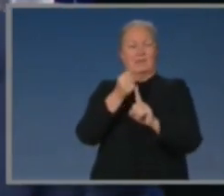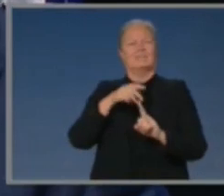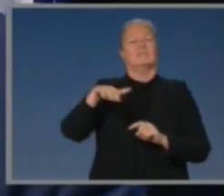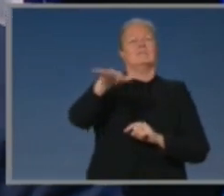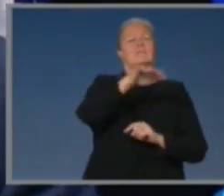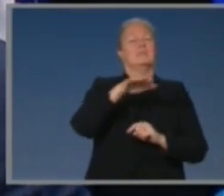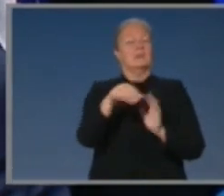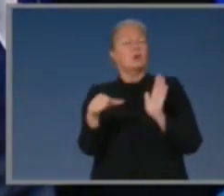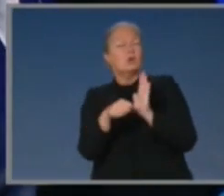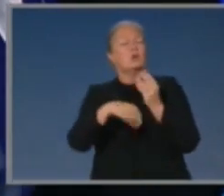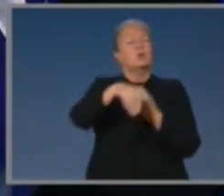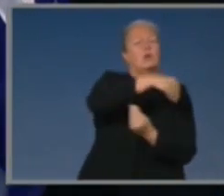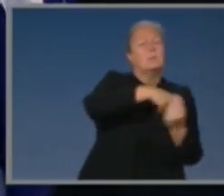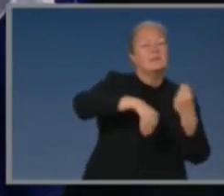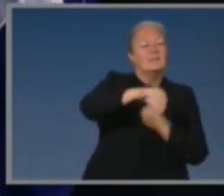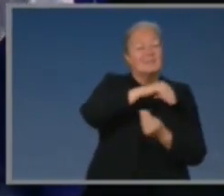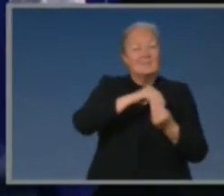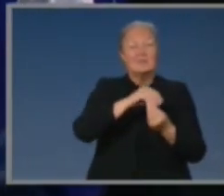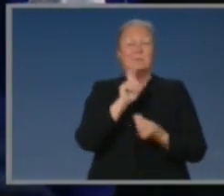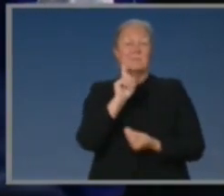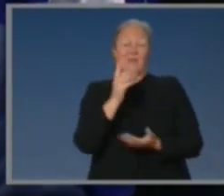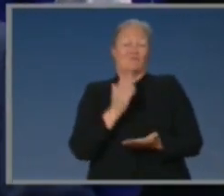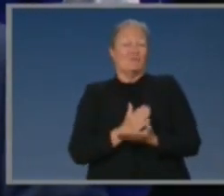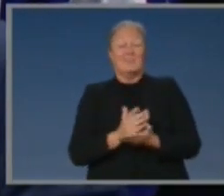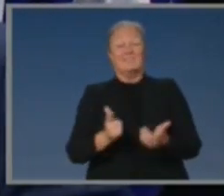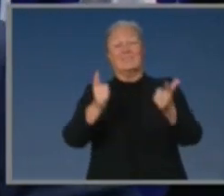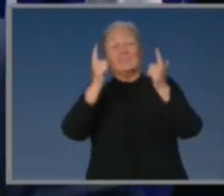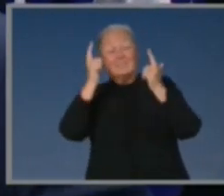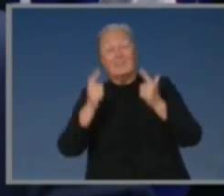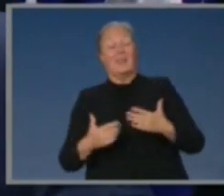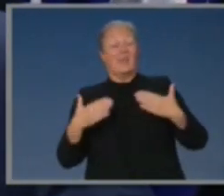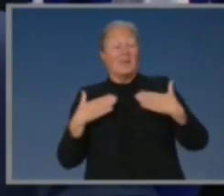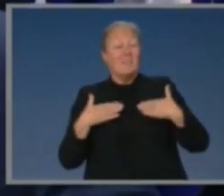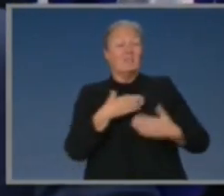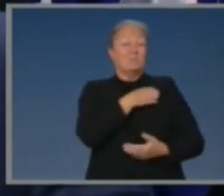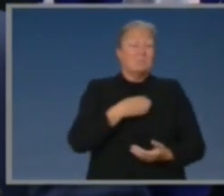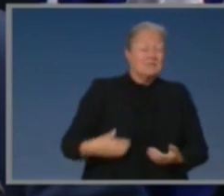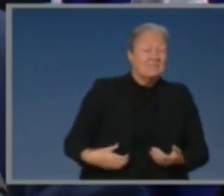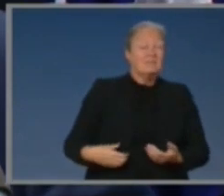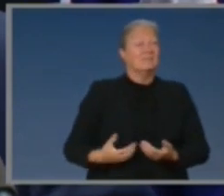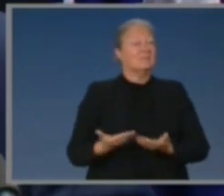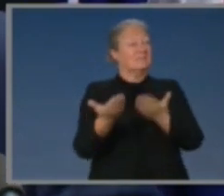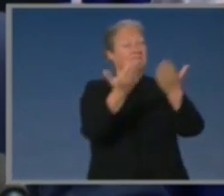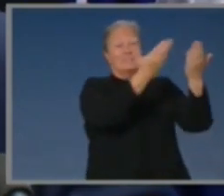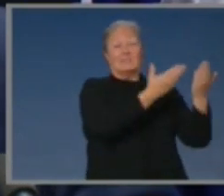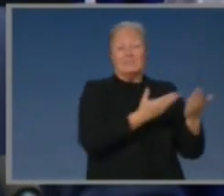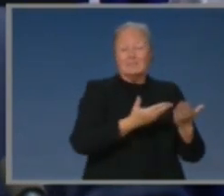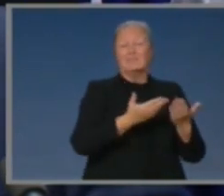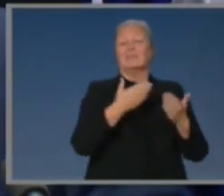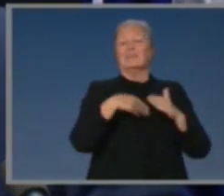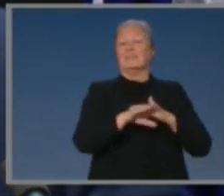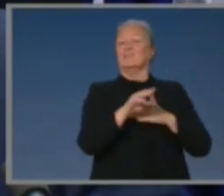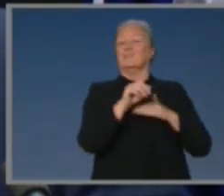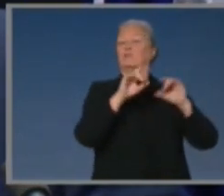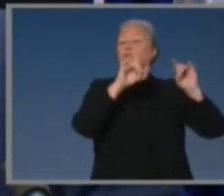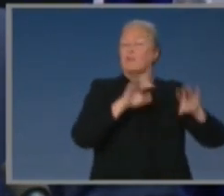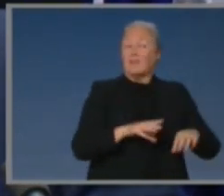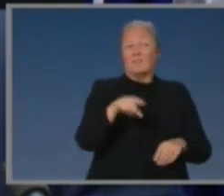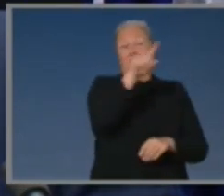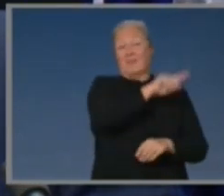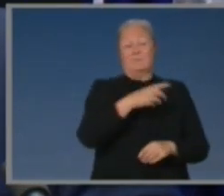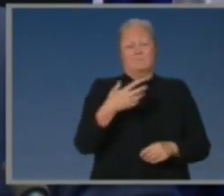every Chief Minister has to stand in front of their state and justify the decisions that they're taking in terms of the